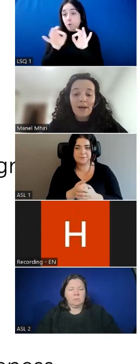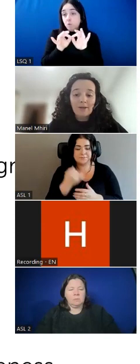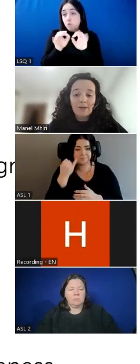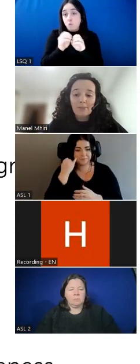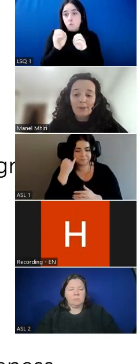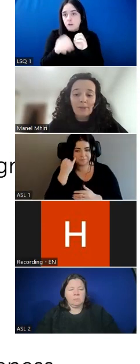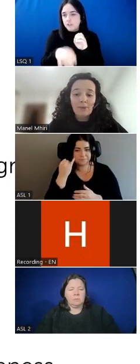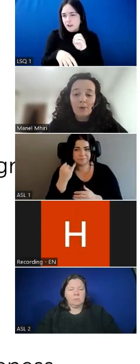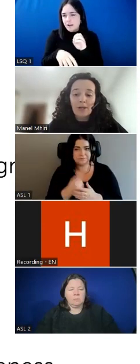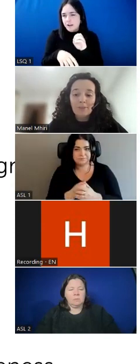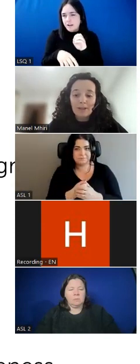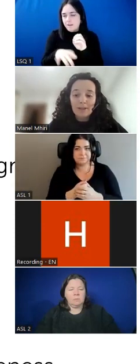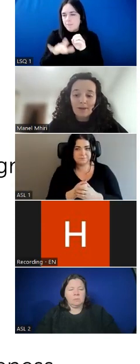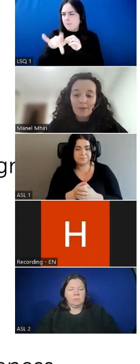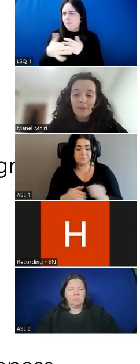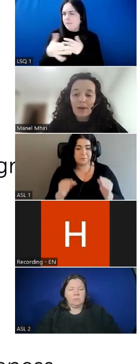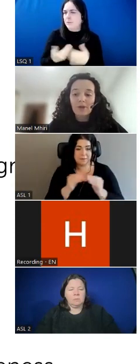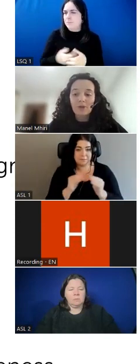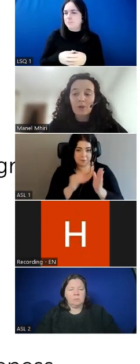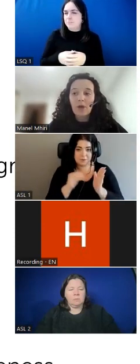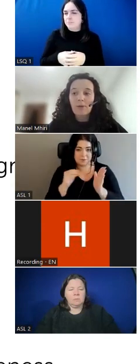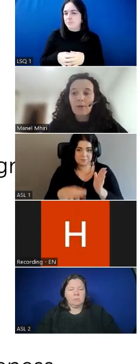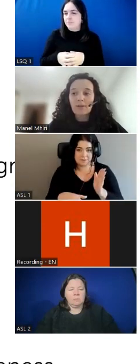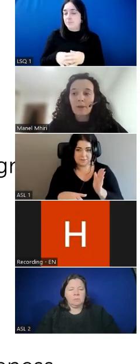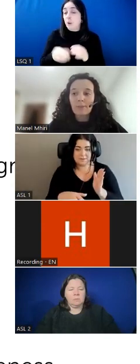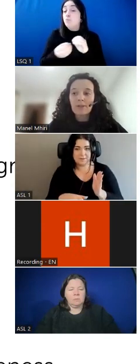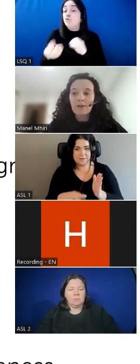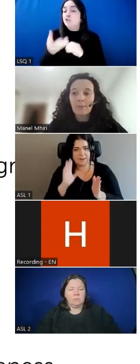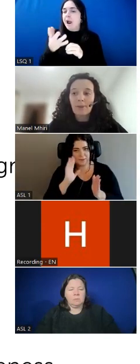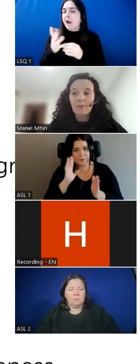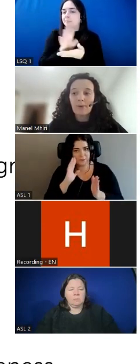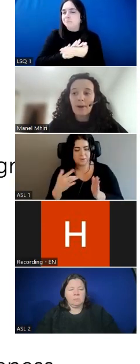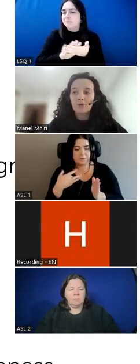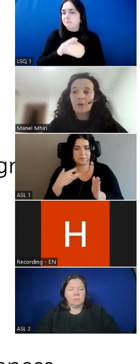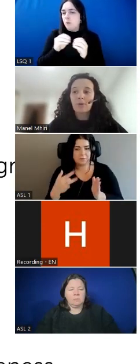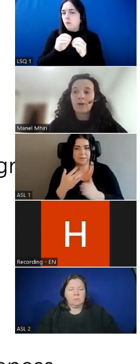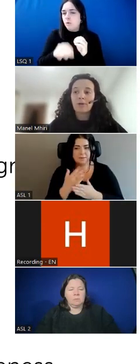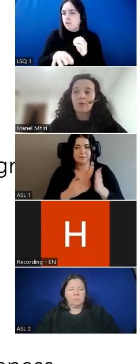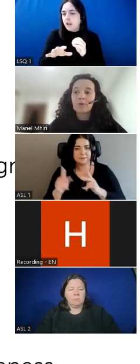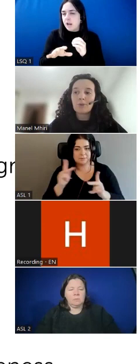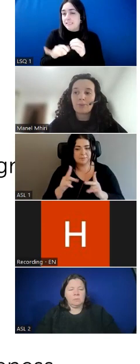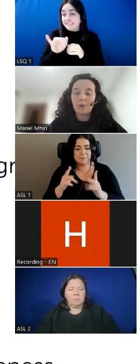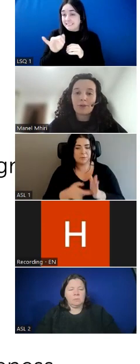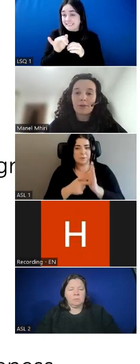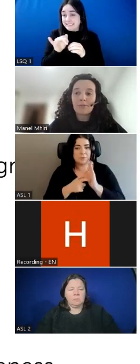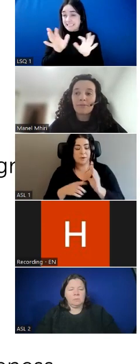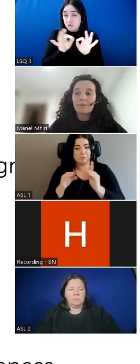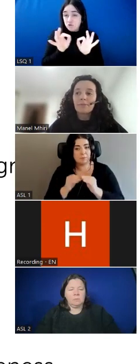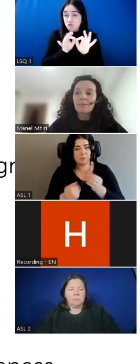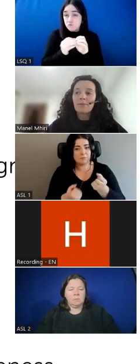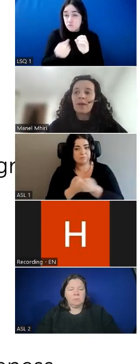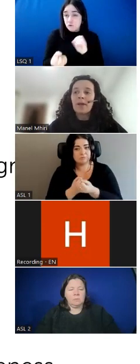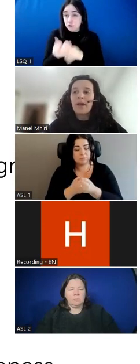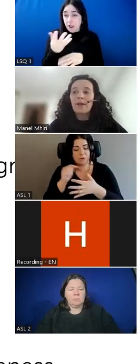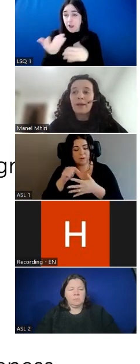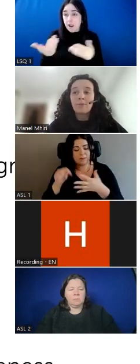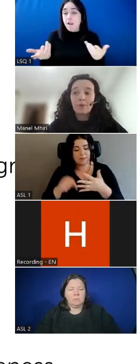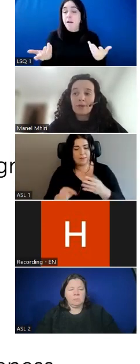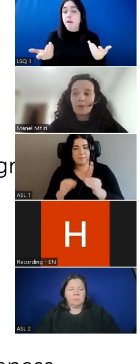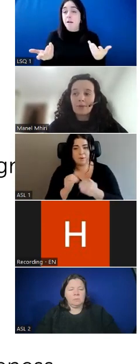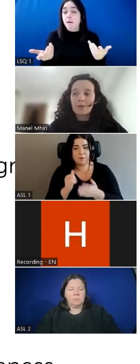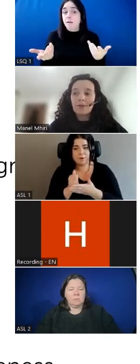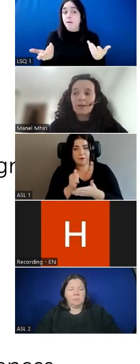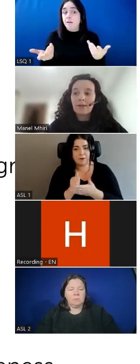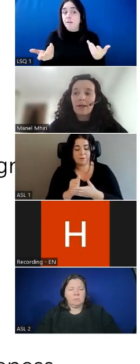it might be more expensive, and we know that maybe some people might require more support and then